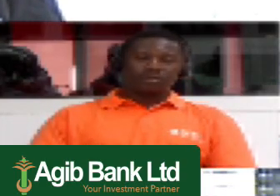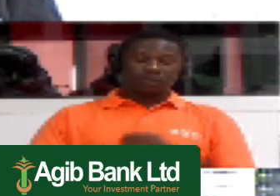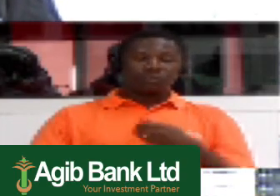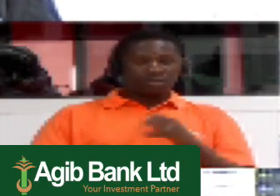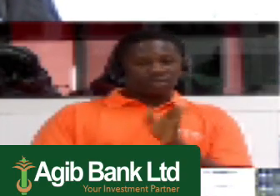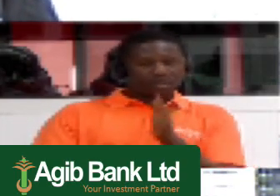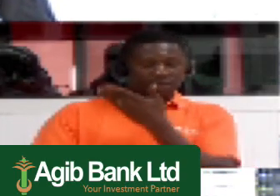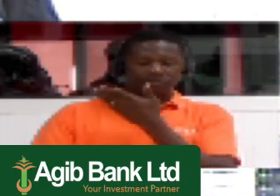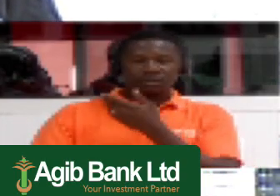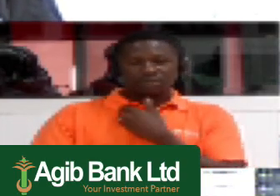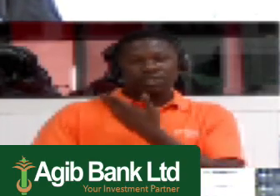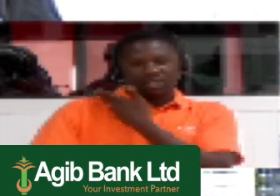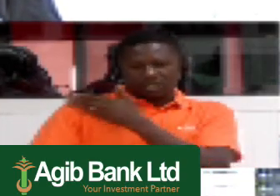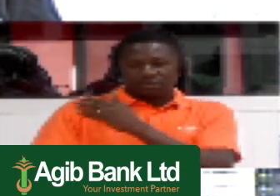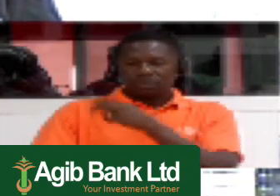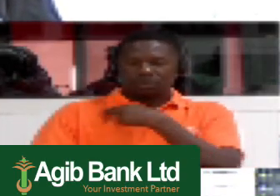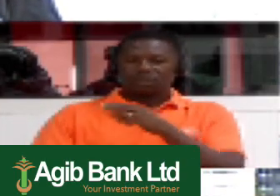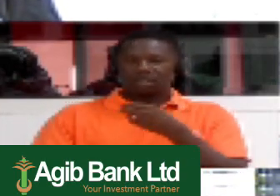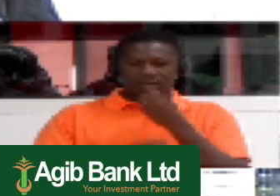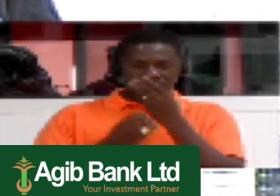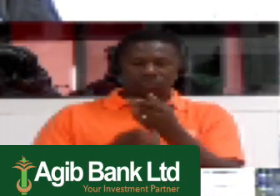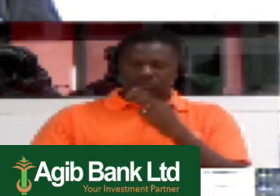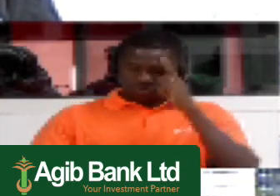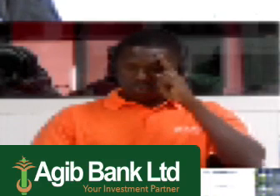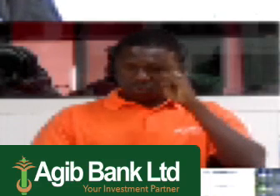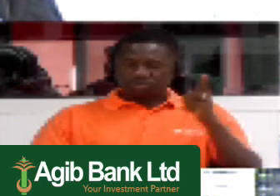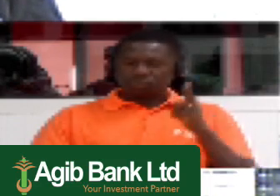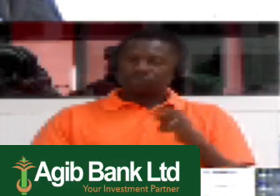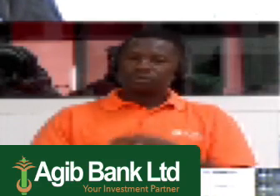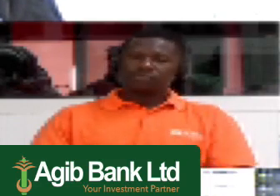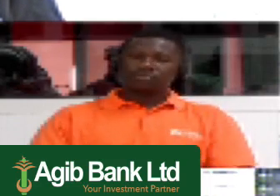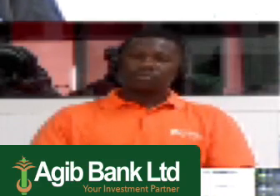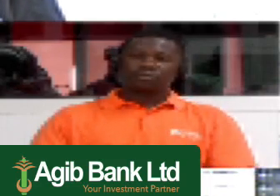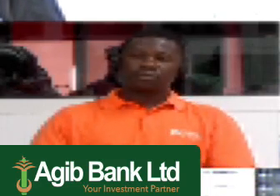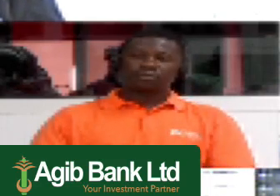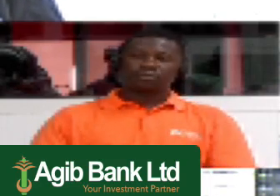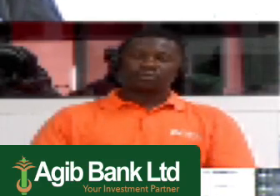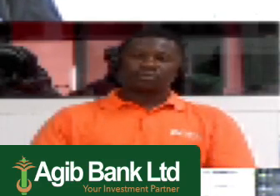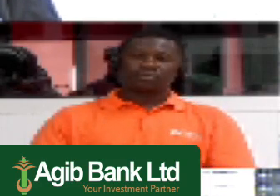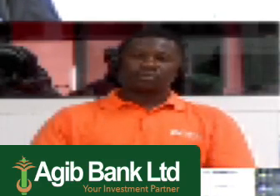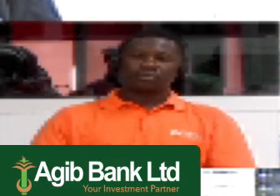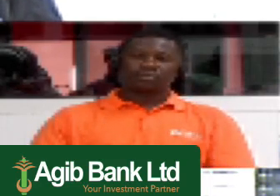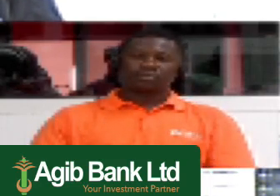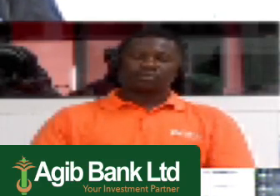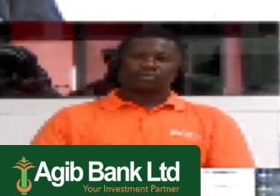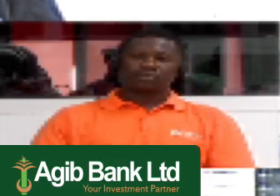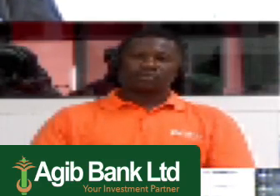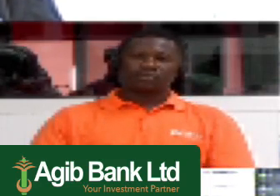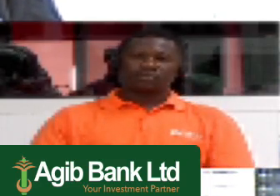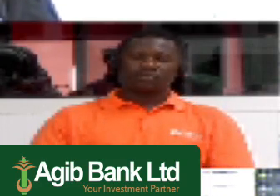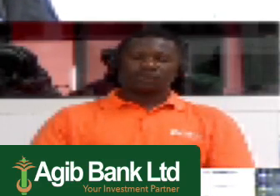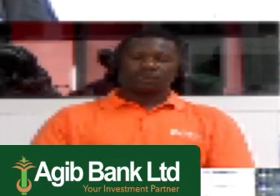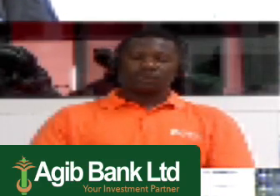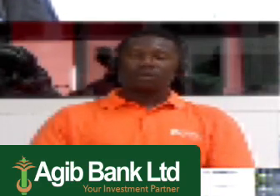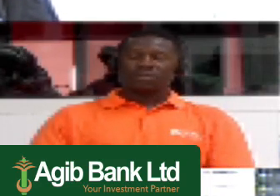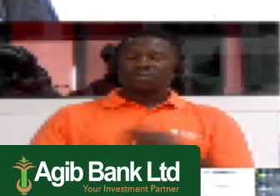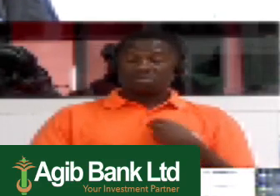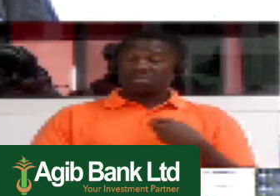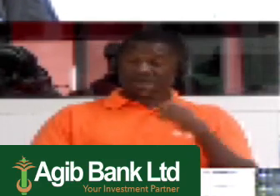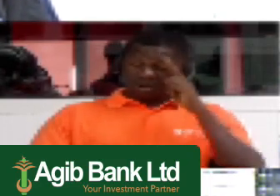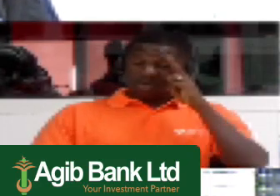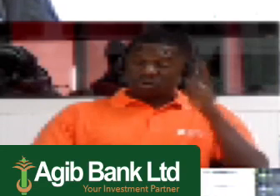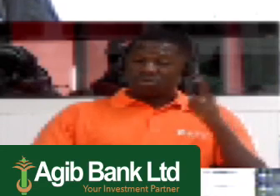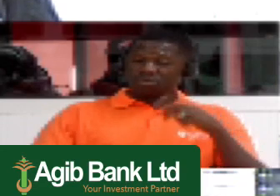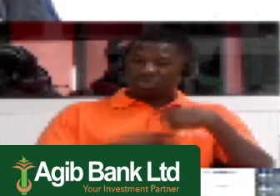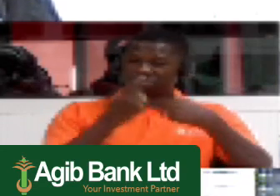So we left there because he had access to go home, and so we left, we went home. So I was